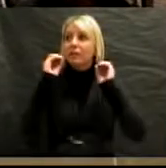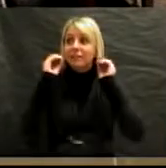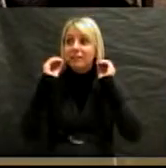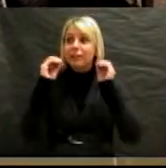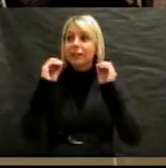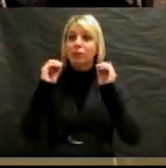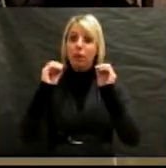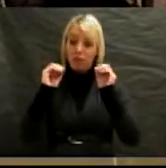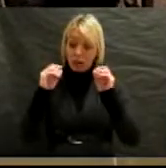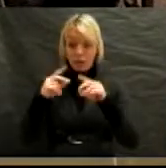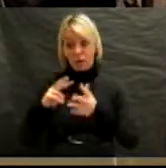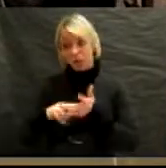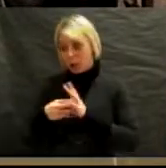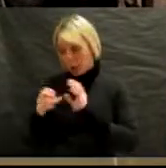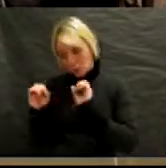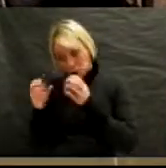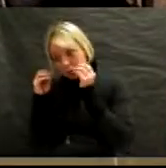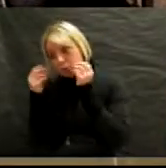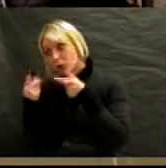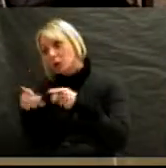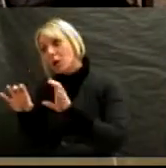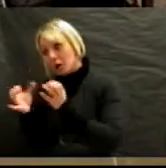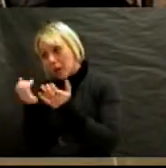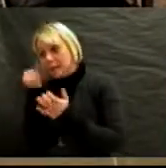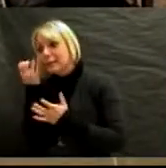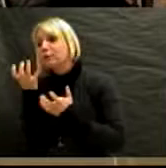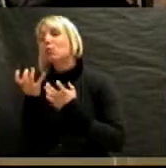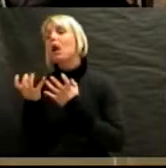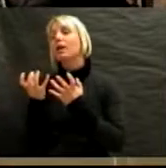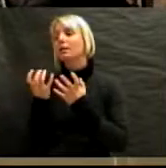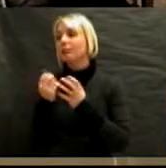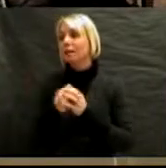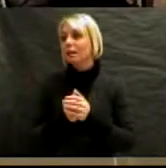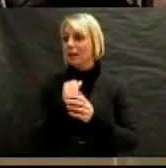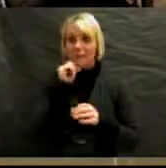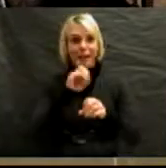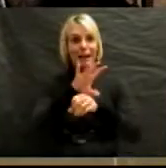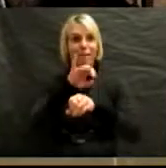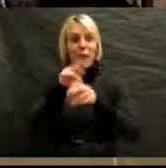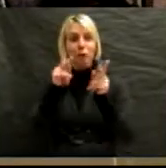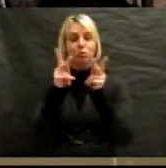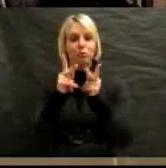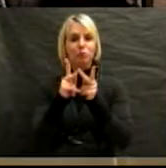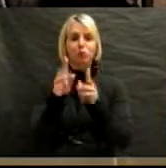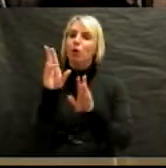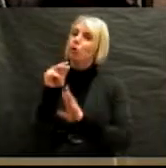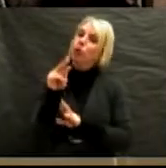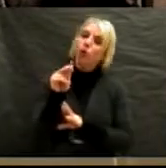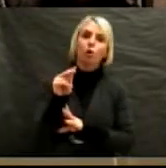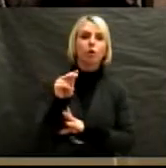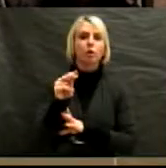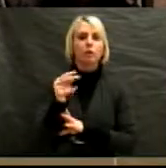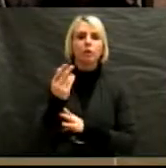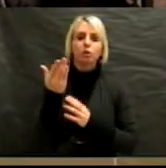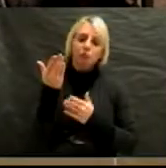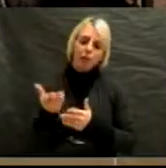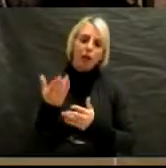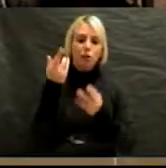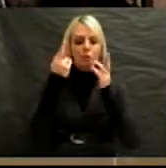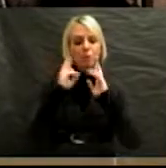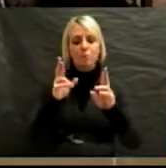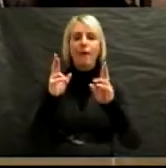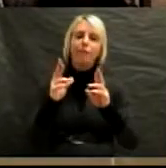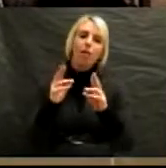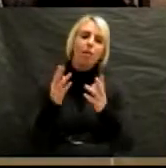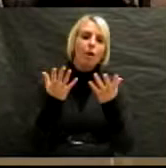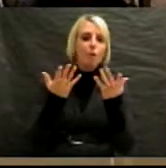supervisory position. No, no, it's there to be just respectful It's of not the our staff. job to Yeah. run Yeah. the schools in any fashion, the Yeah. principles that belongs to